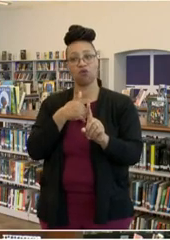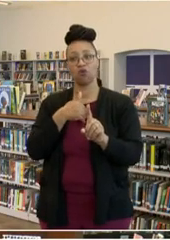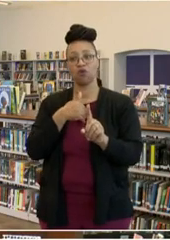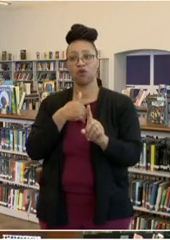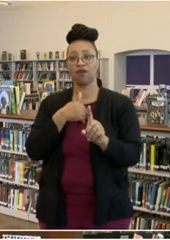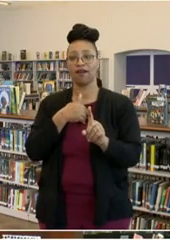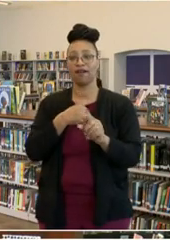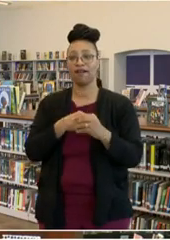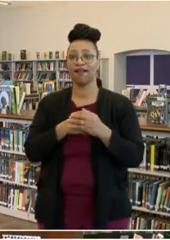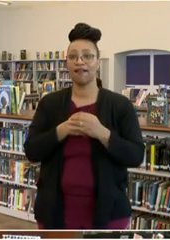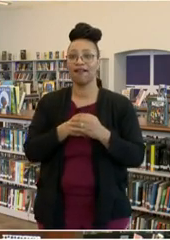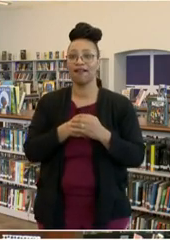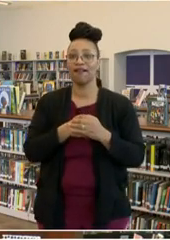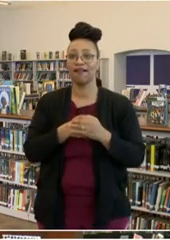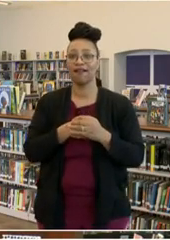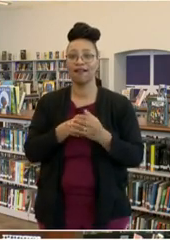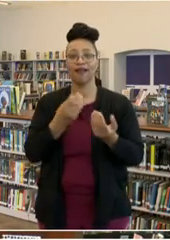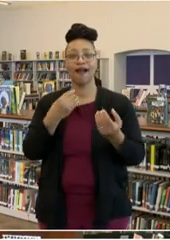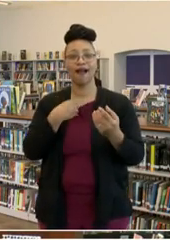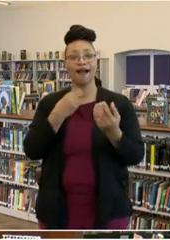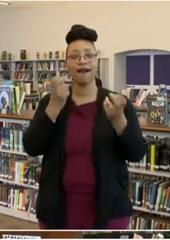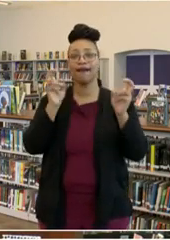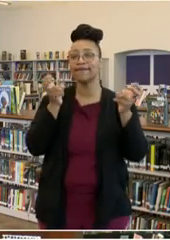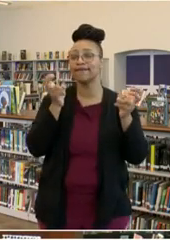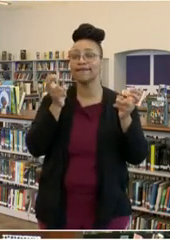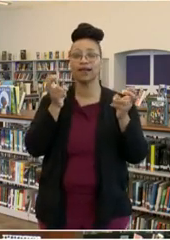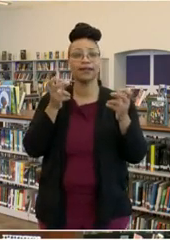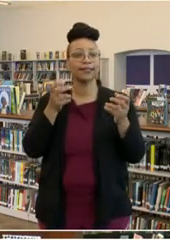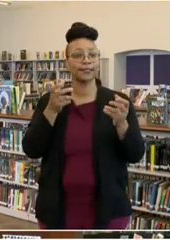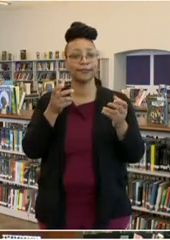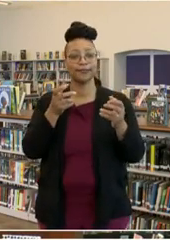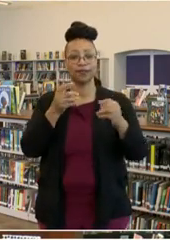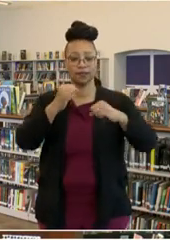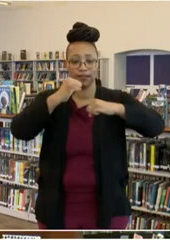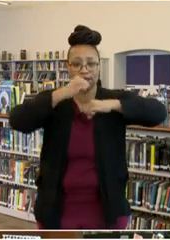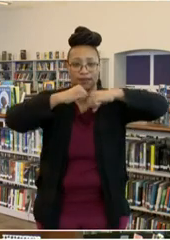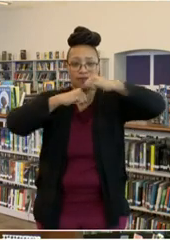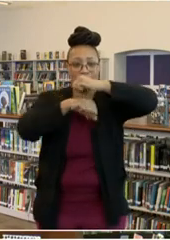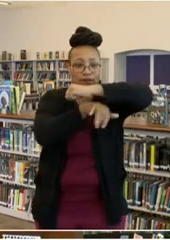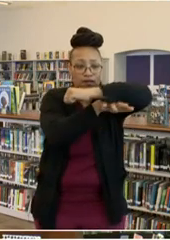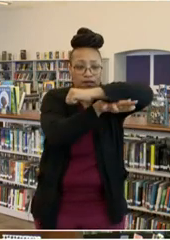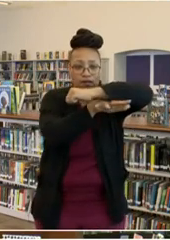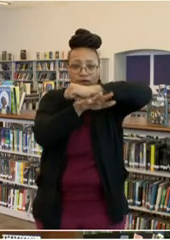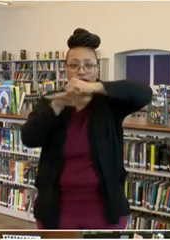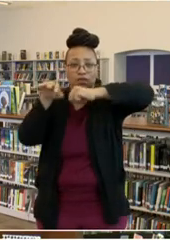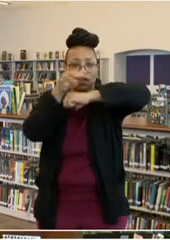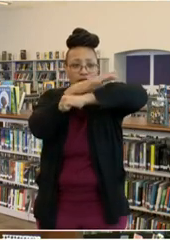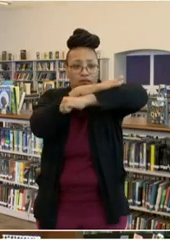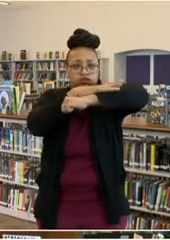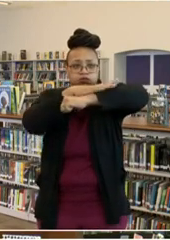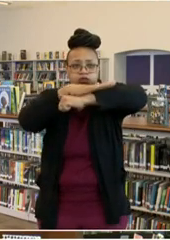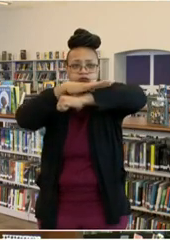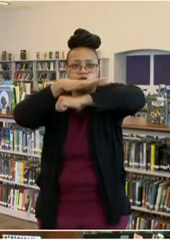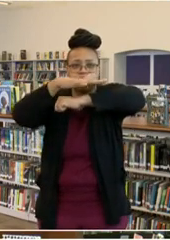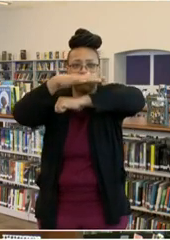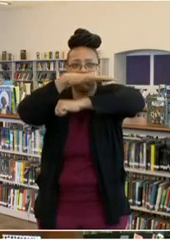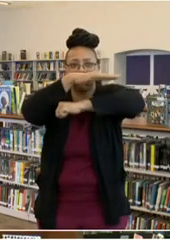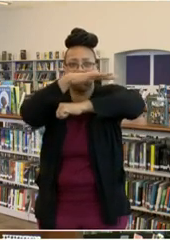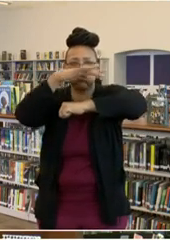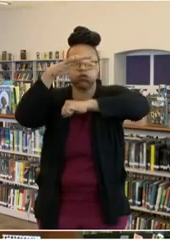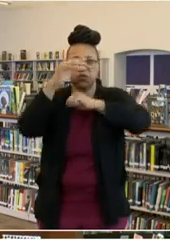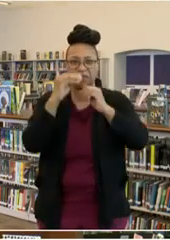able to hold the ground in literacy. We believe the literacy partners that we have in the room and across the district have allowed us to continue our work